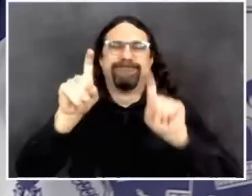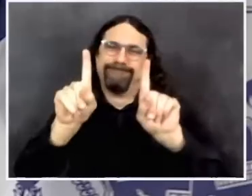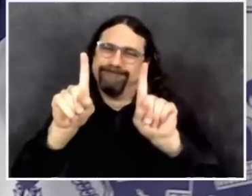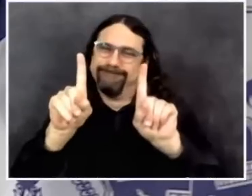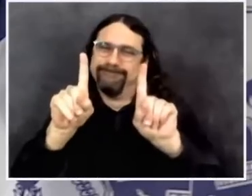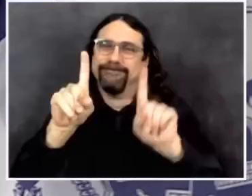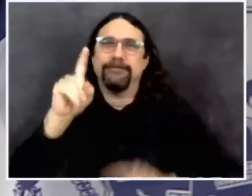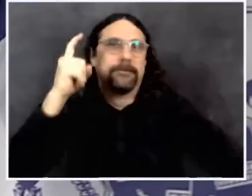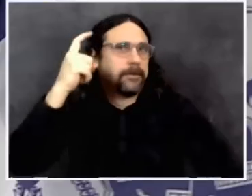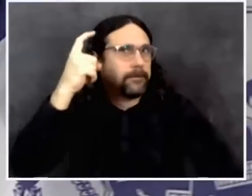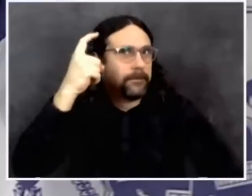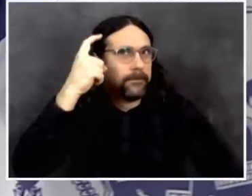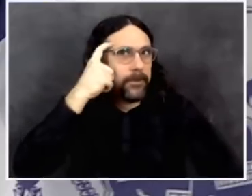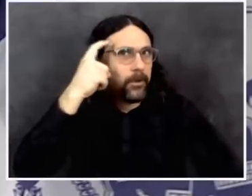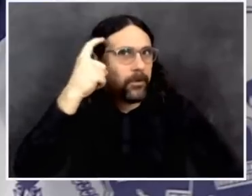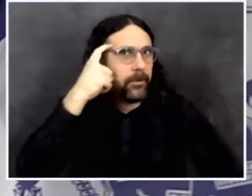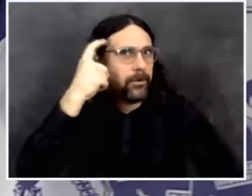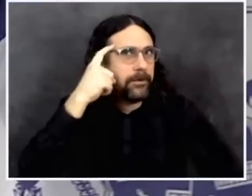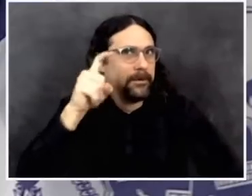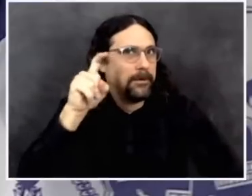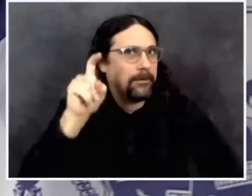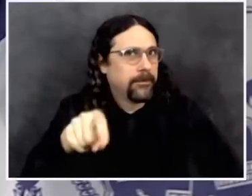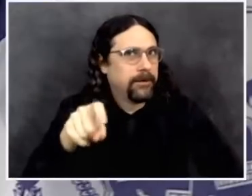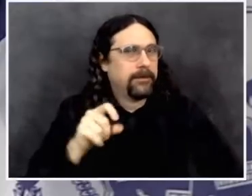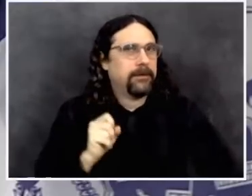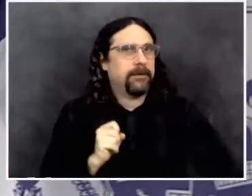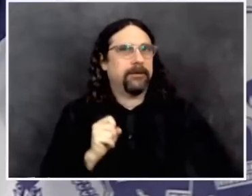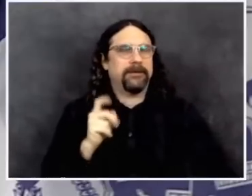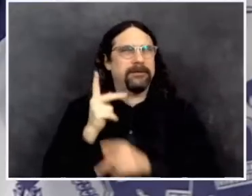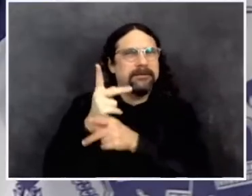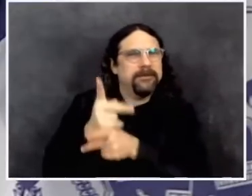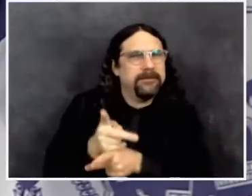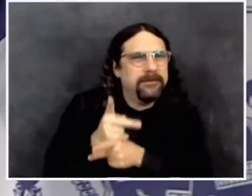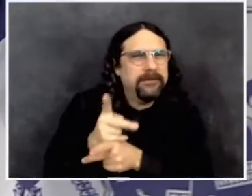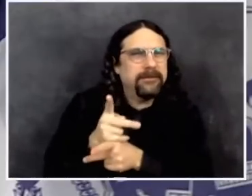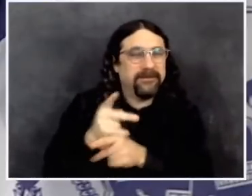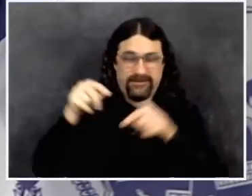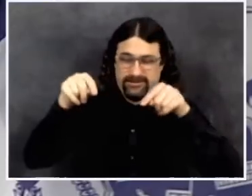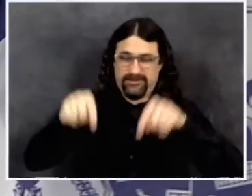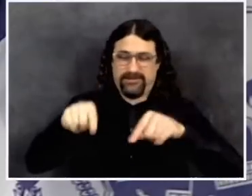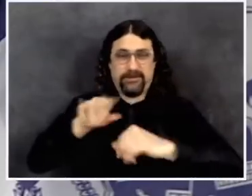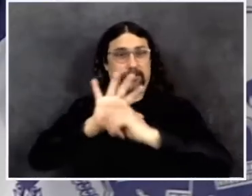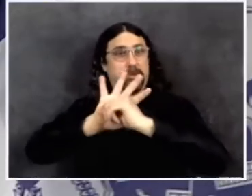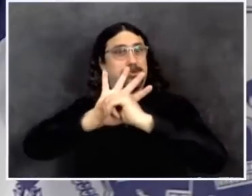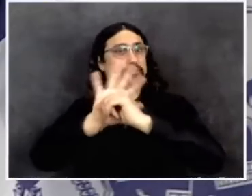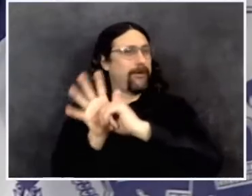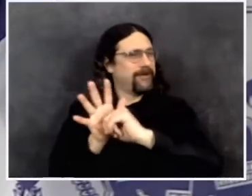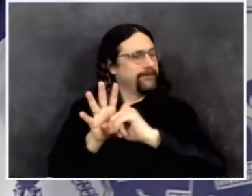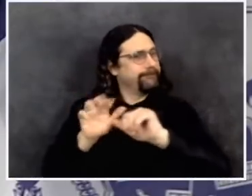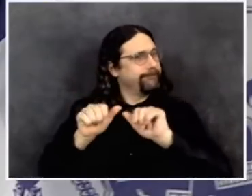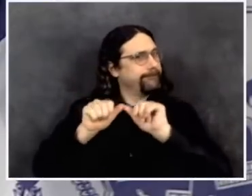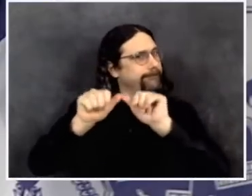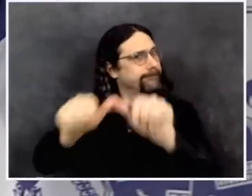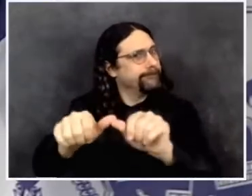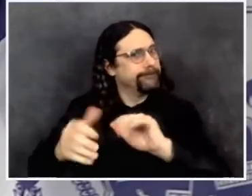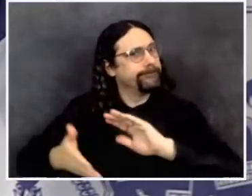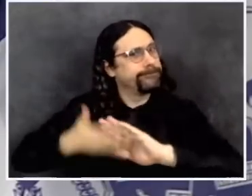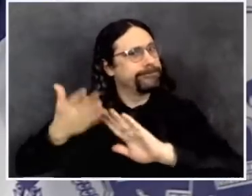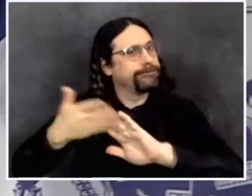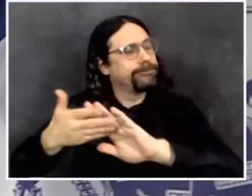fight back this disease. This is a really tough foe we're facing, and I think it's been proven many times